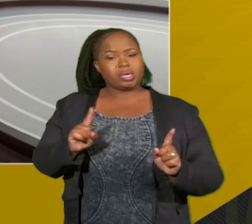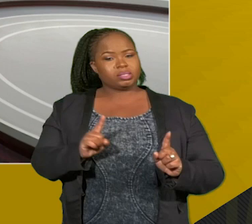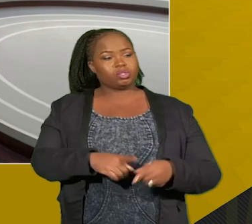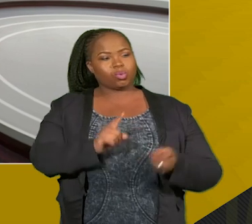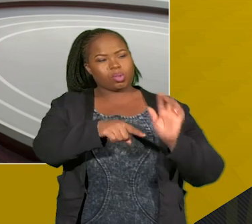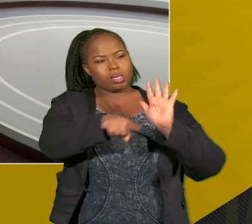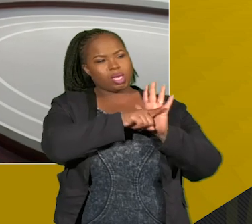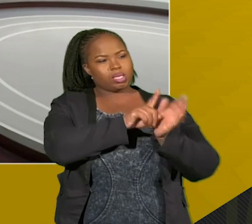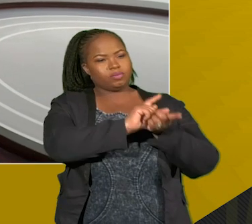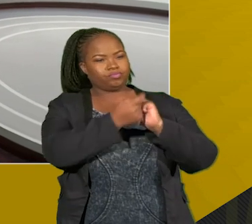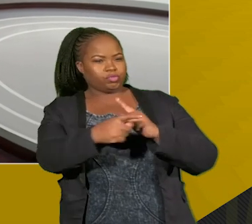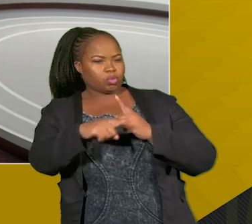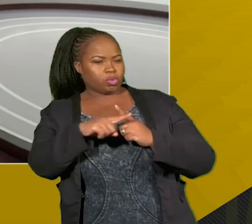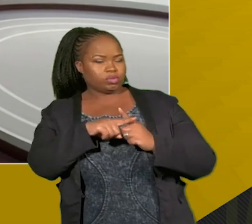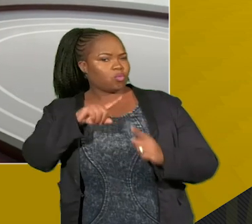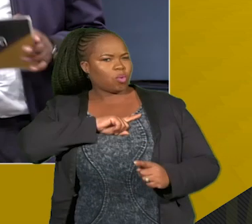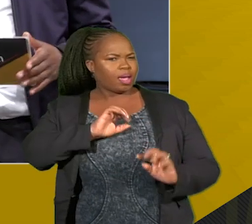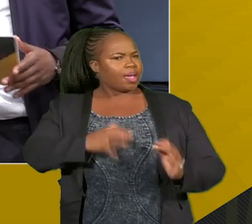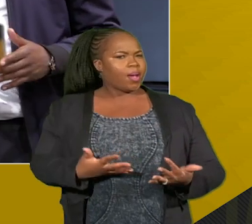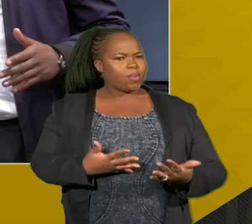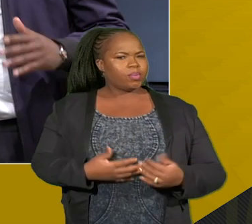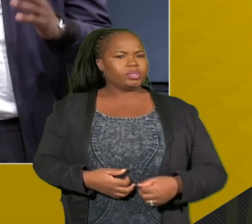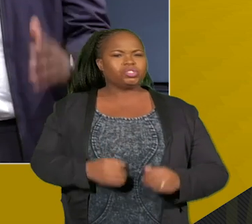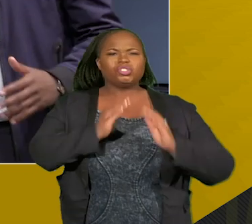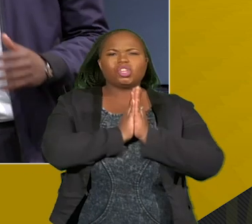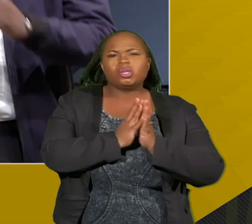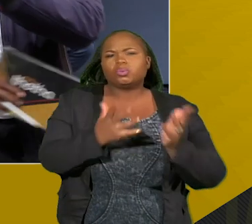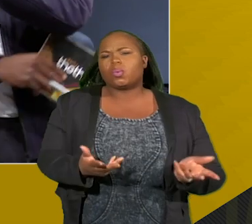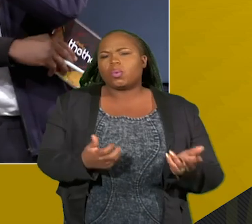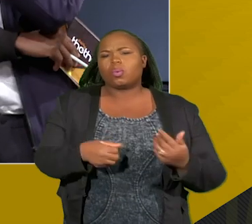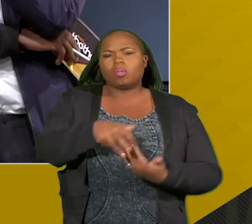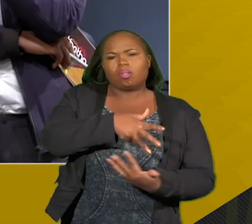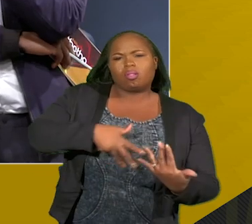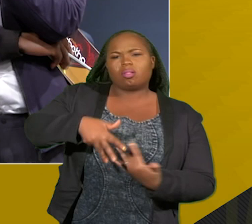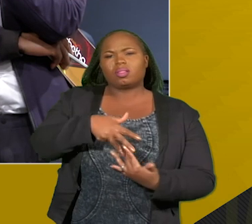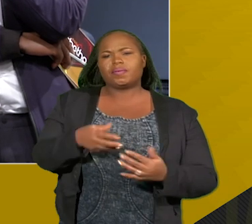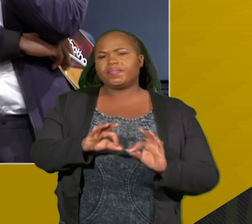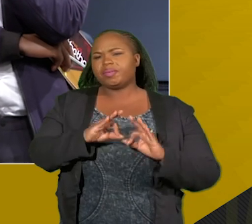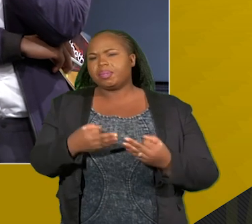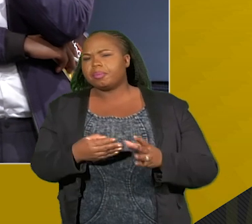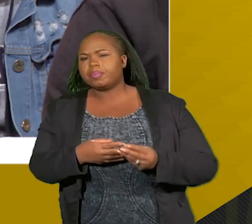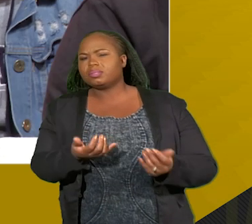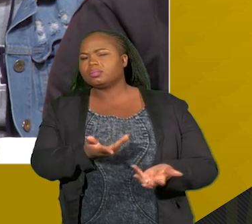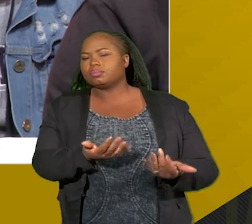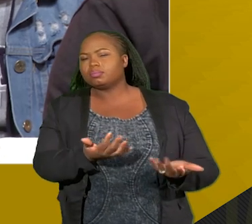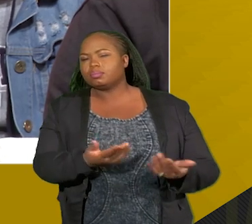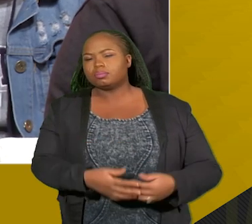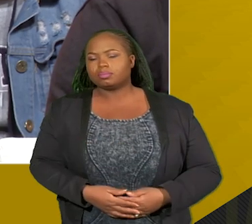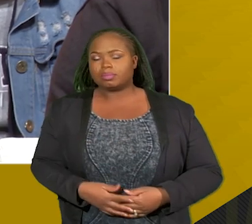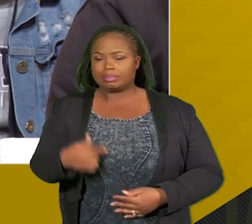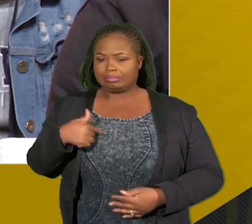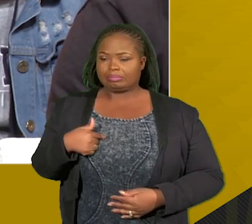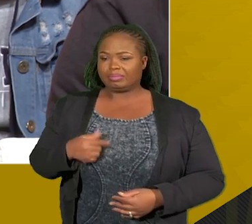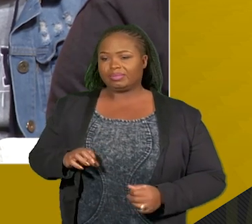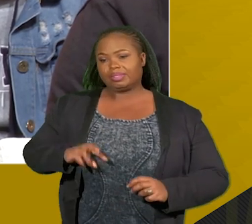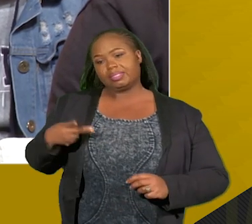negative into a positive, was it because of church, people around you? So in the midst of me being abused by